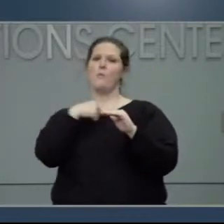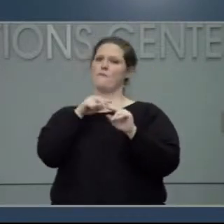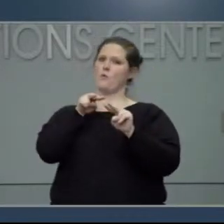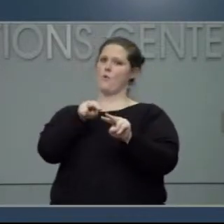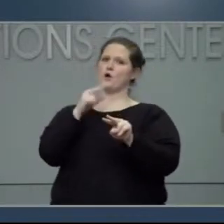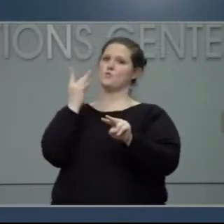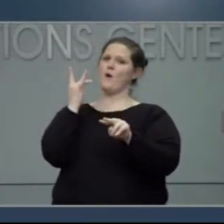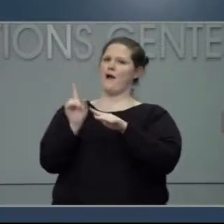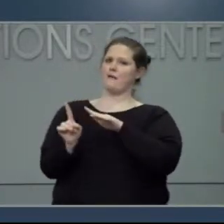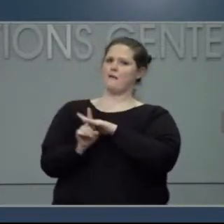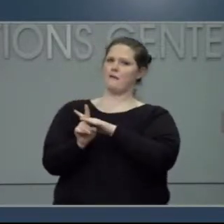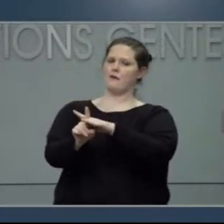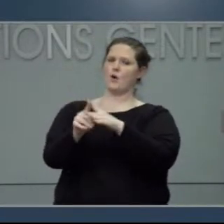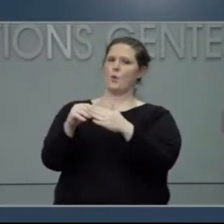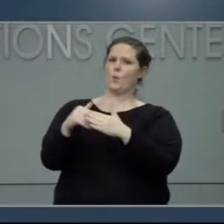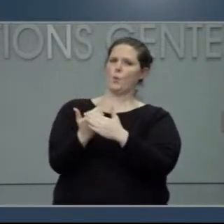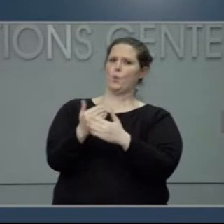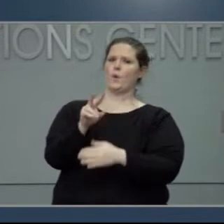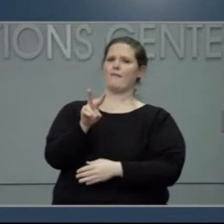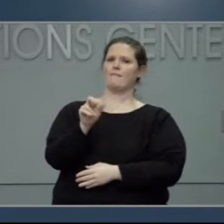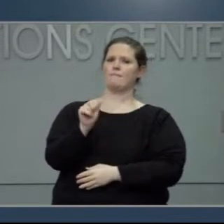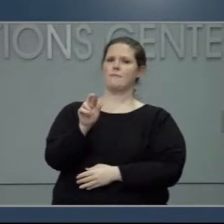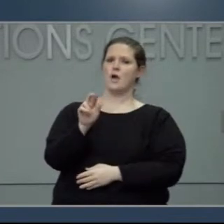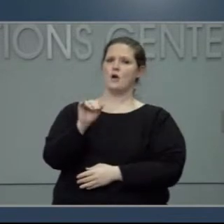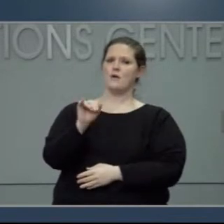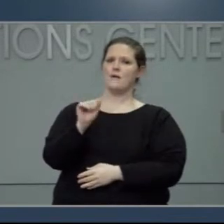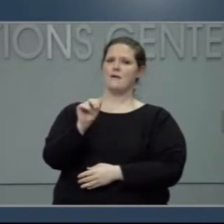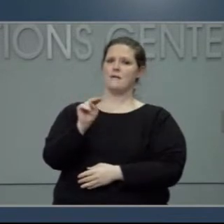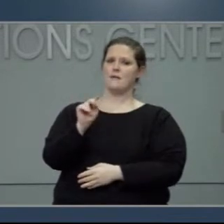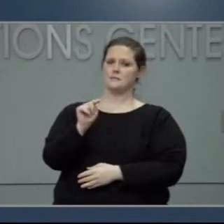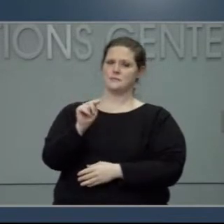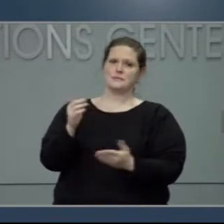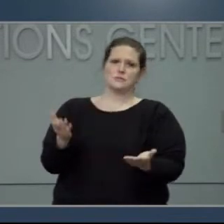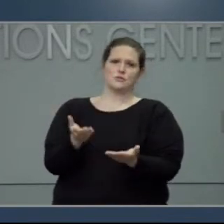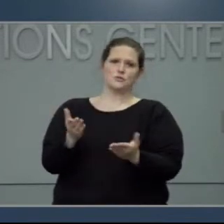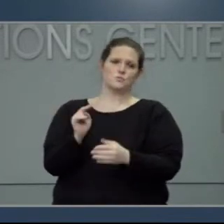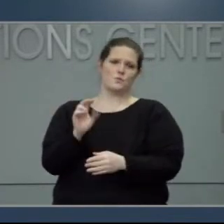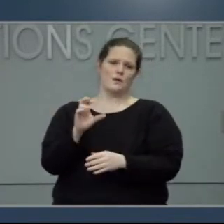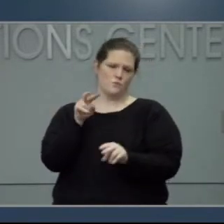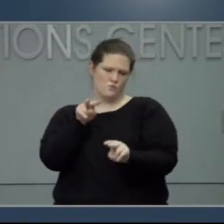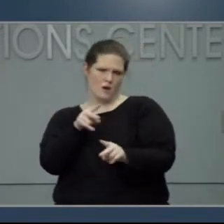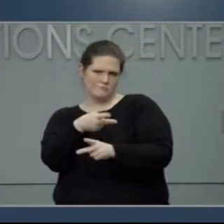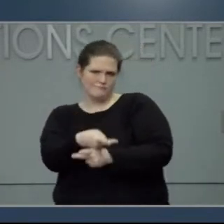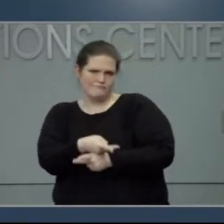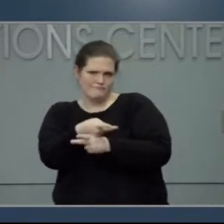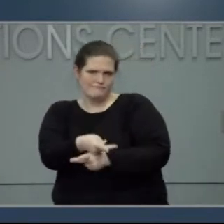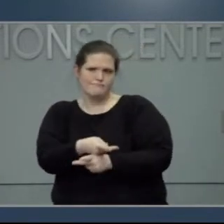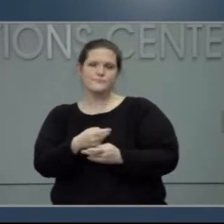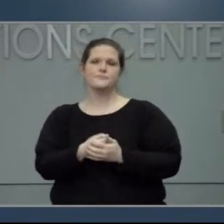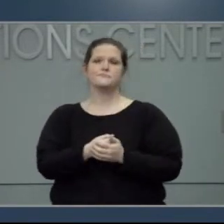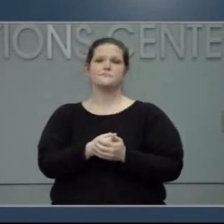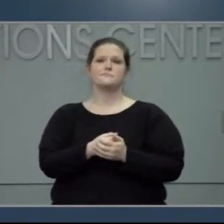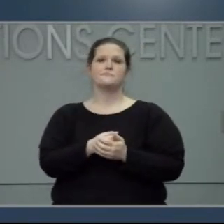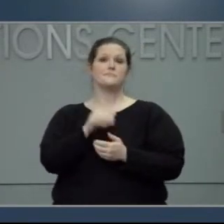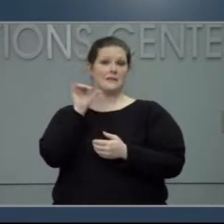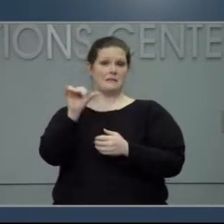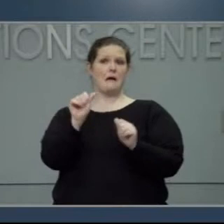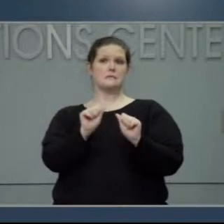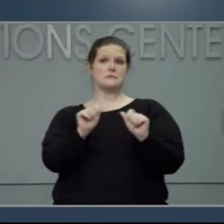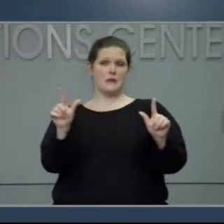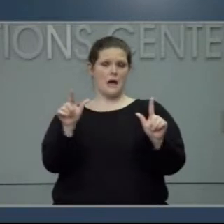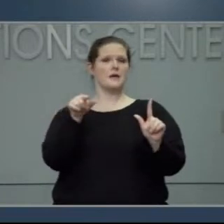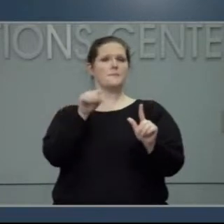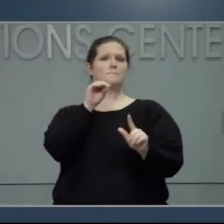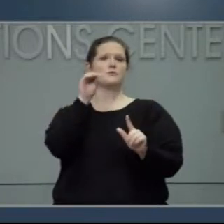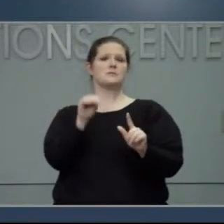in the state. Next, we look at the percent of tests that are positive, and this graph goes back to the middle of January as well. And looking at the